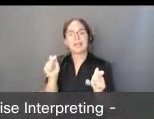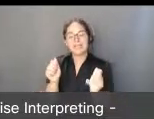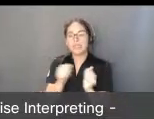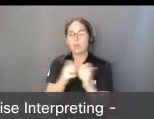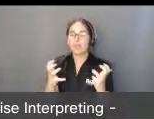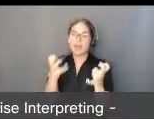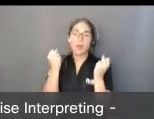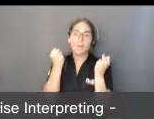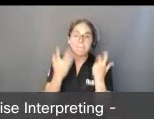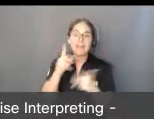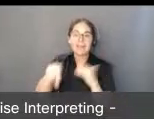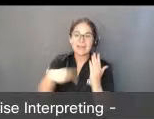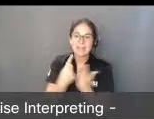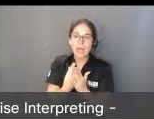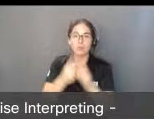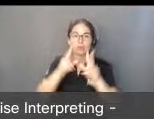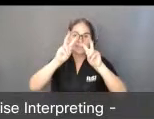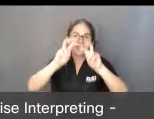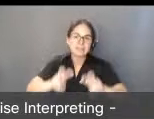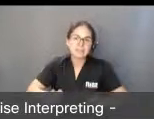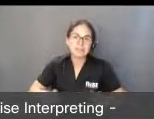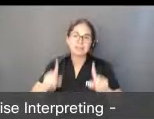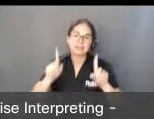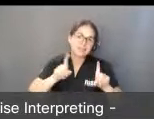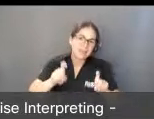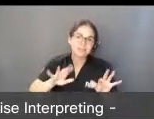hours and hours of assessment,